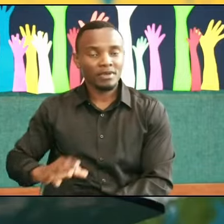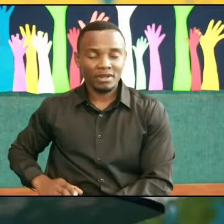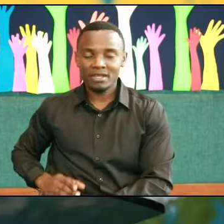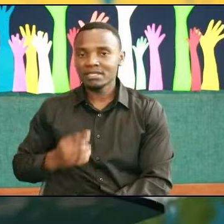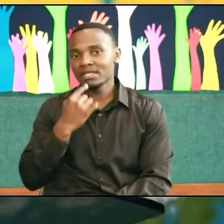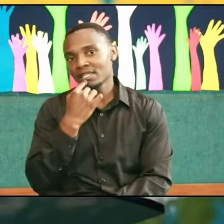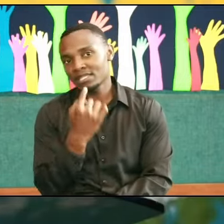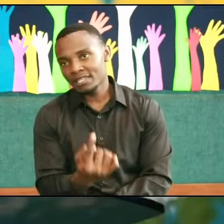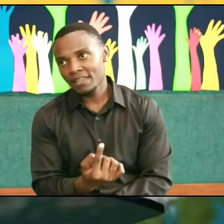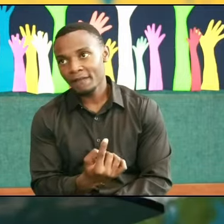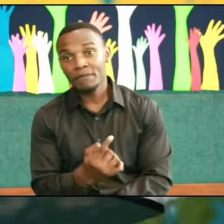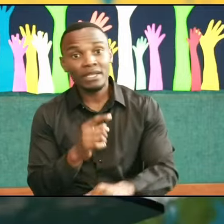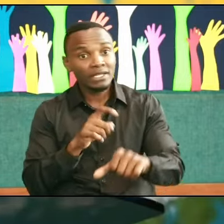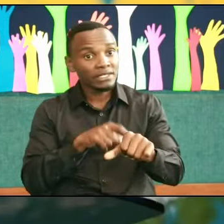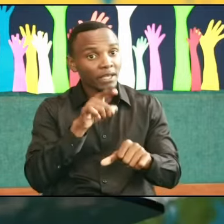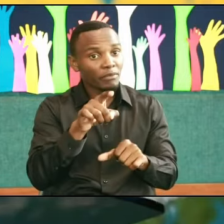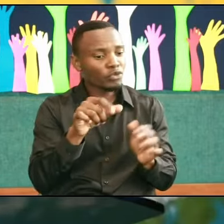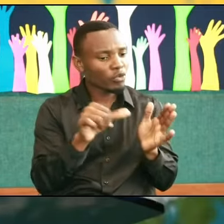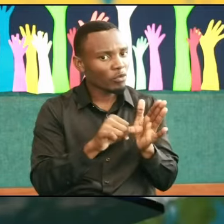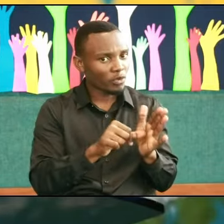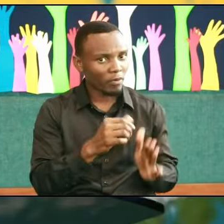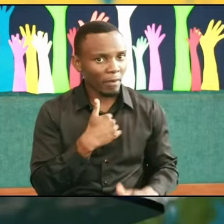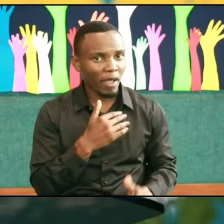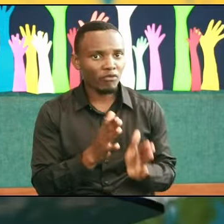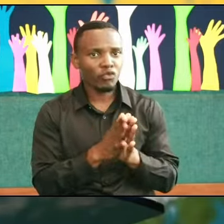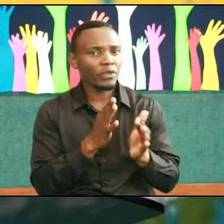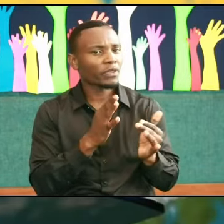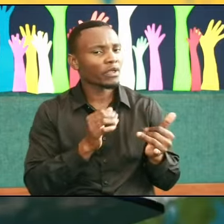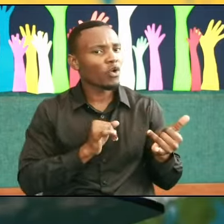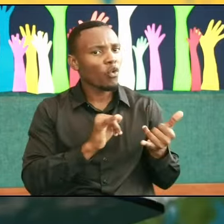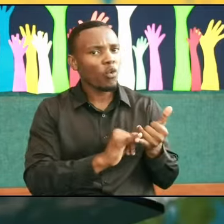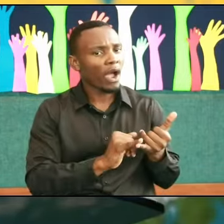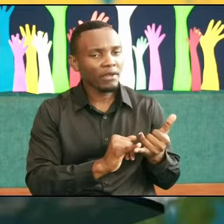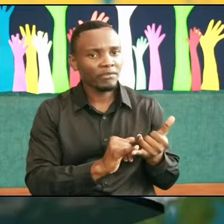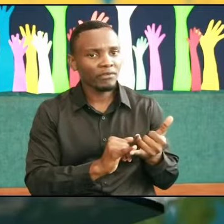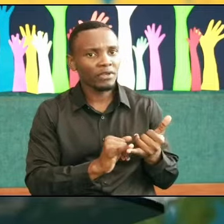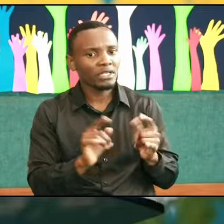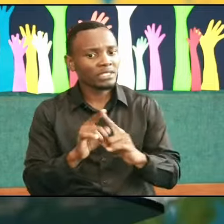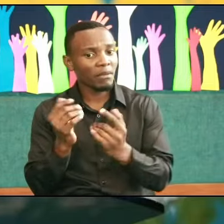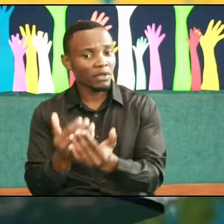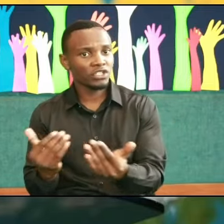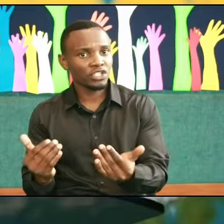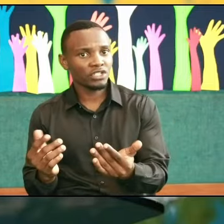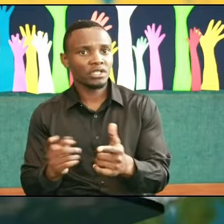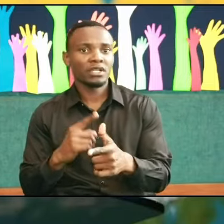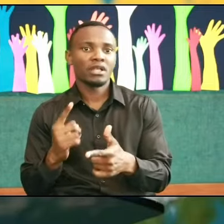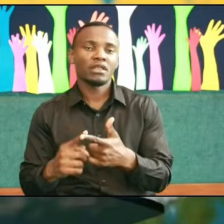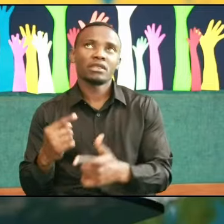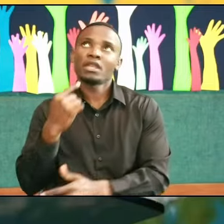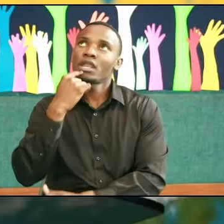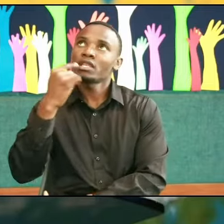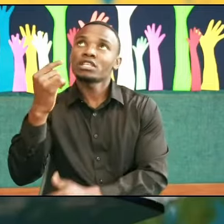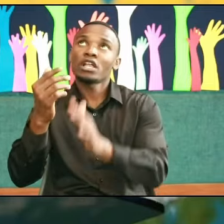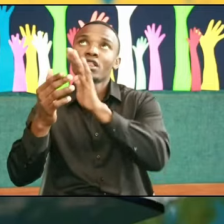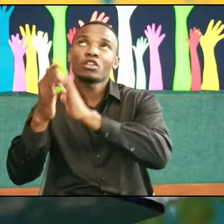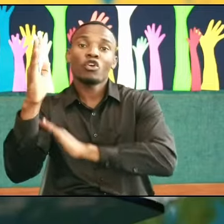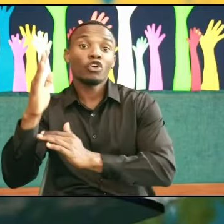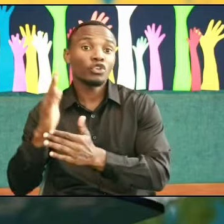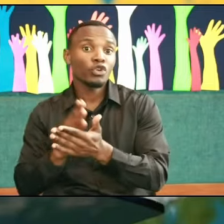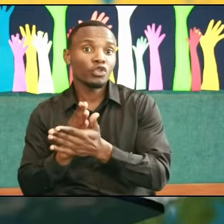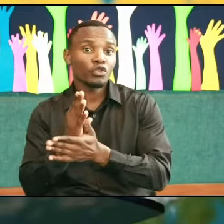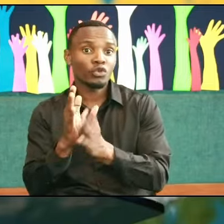you, when you have an issue with your wife, when you have beef with your child, take it to the Lord in prayer.